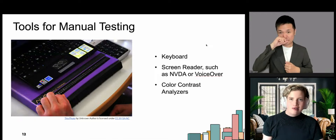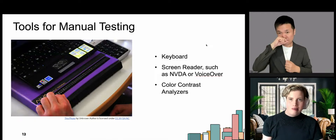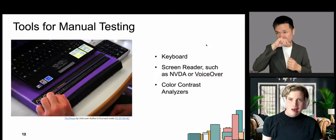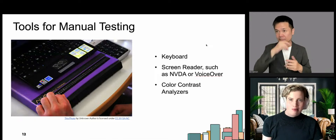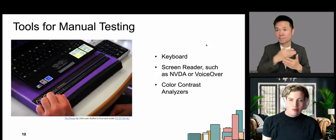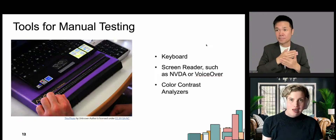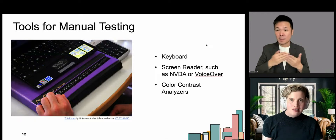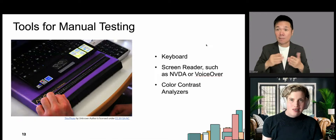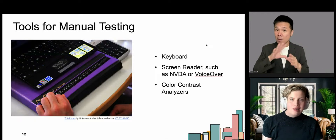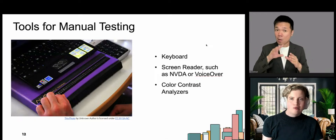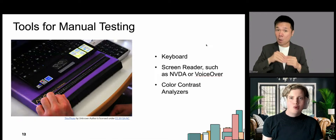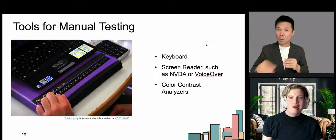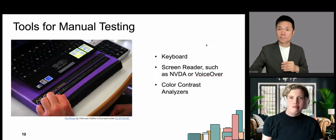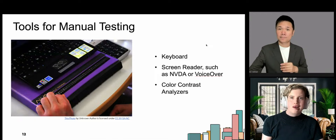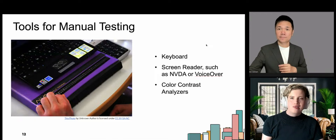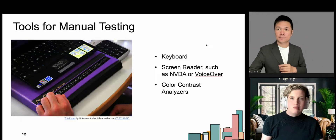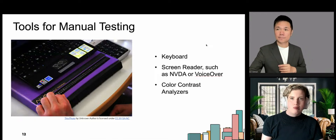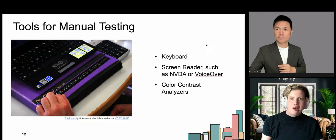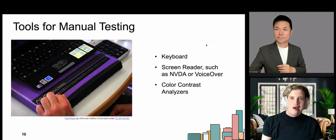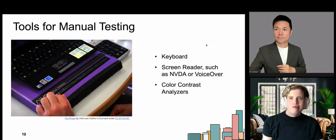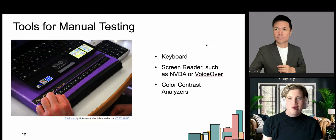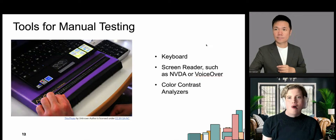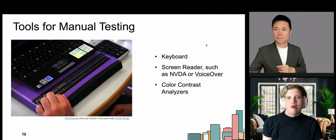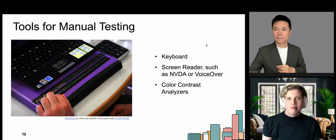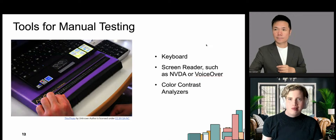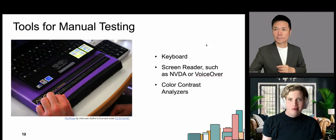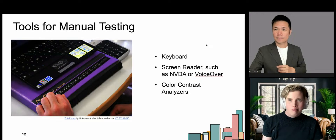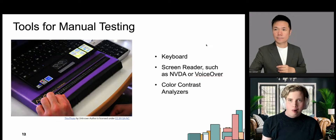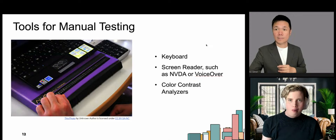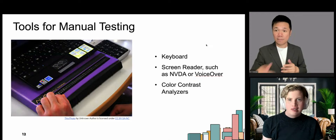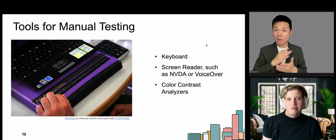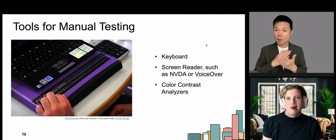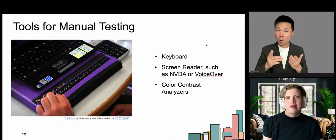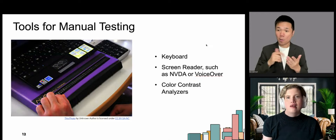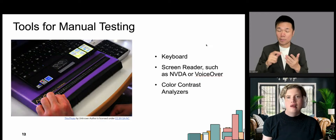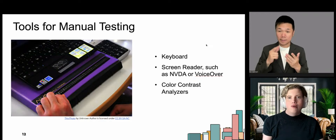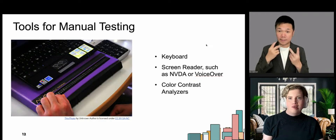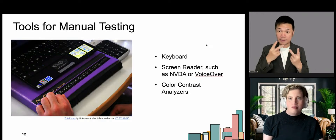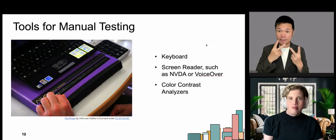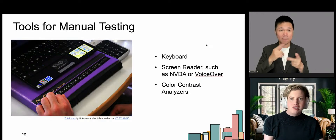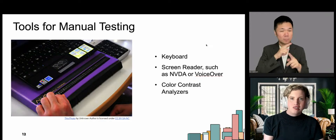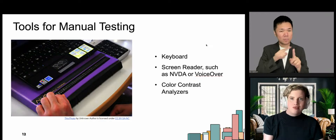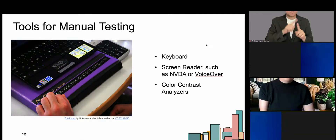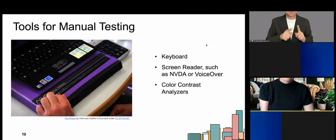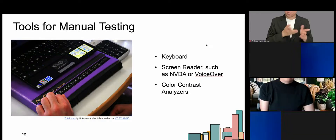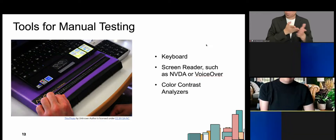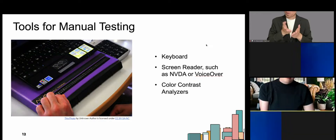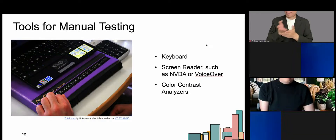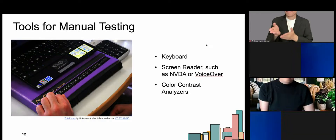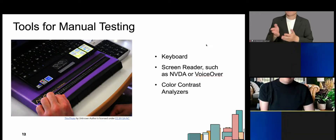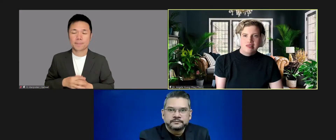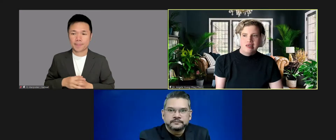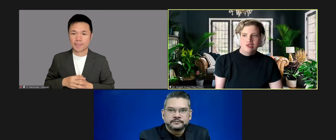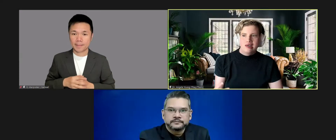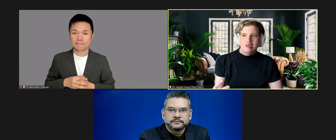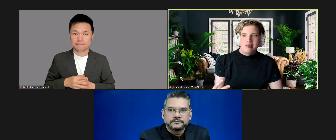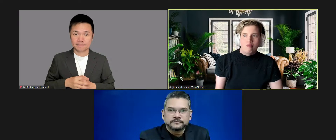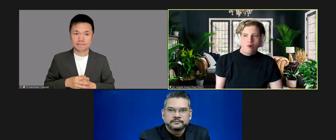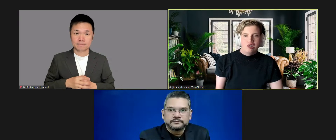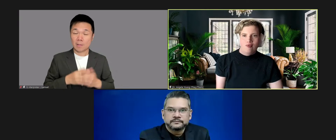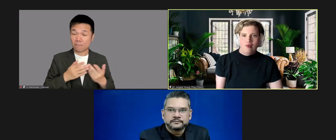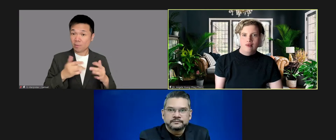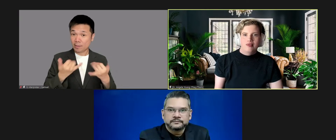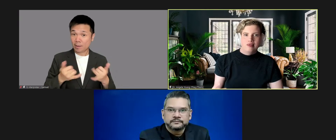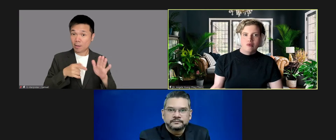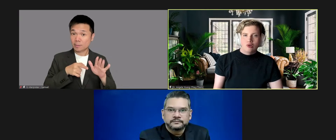getting into manual testing and you're doing a bit of a deeper dive, there are some other components, but for the purposes of this presentation as